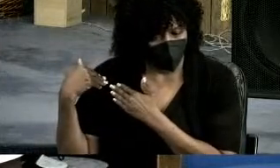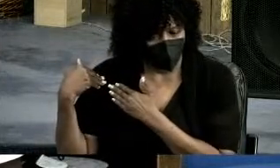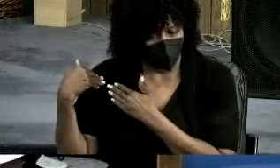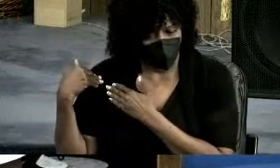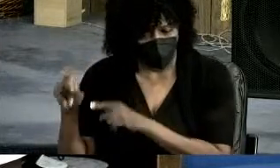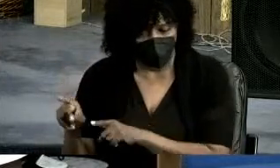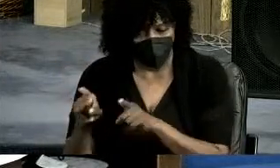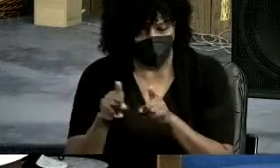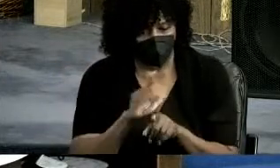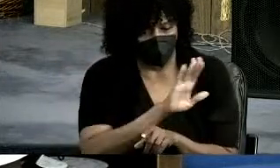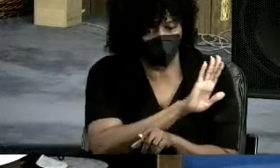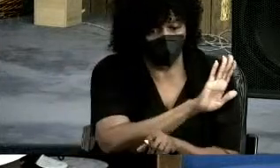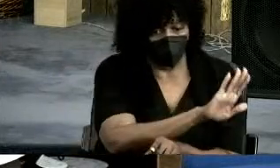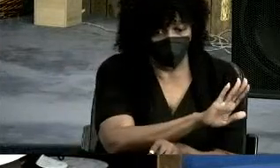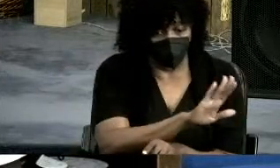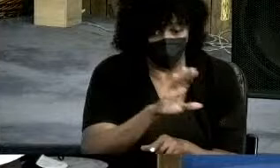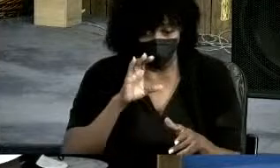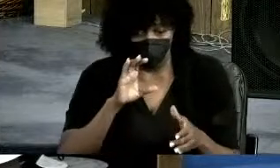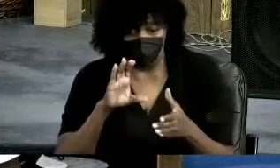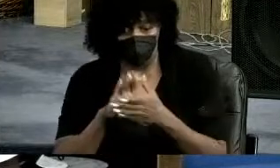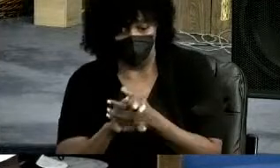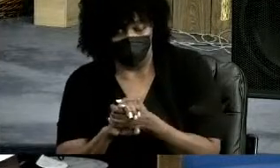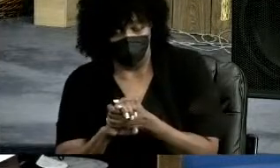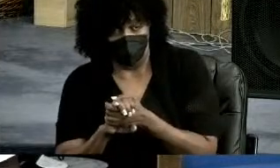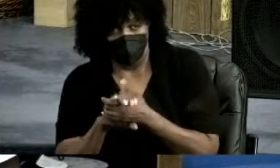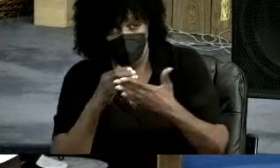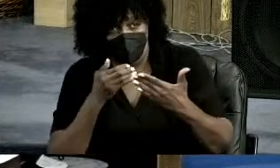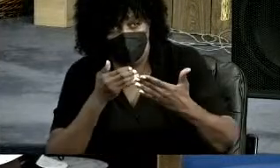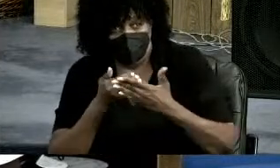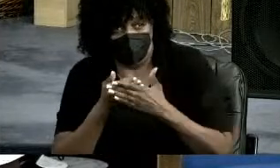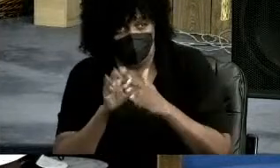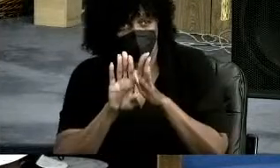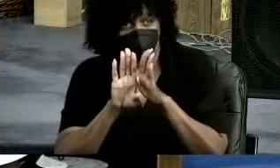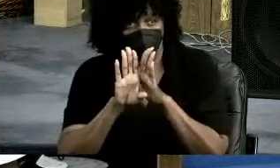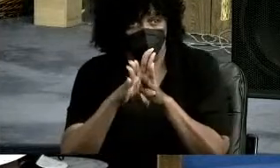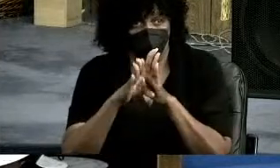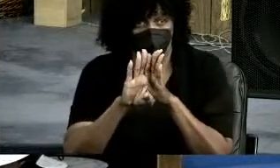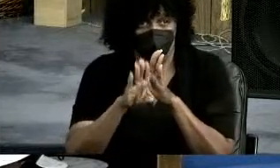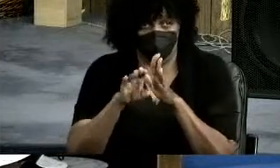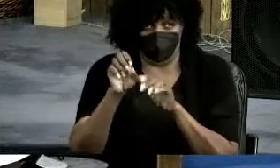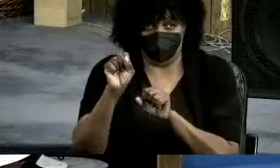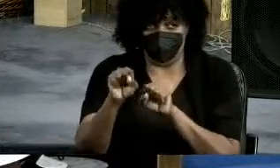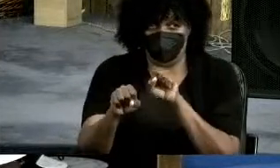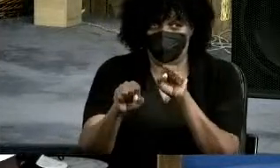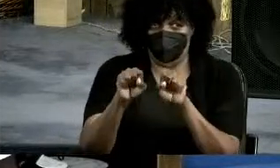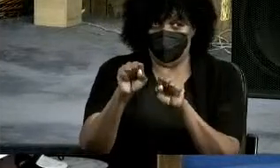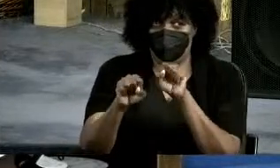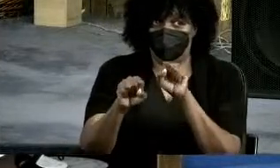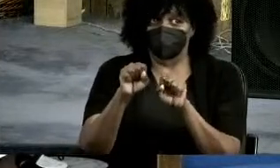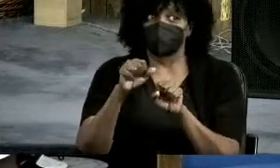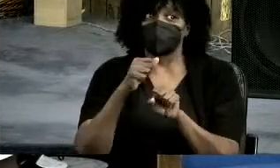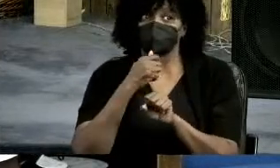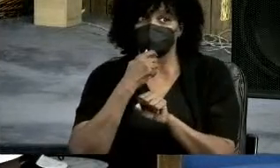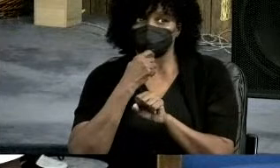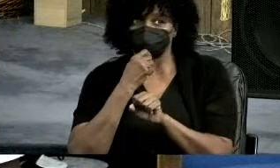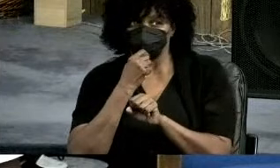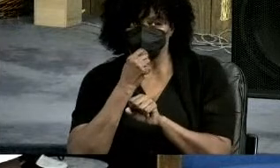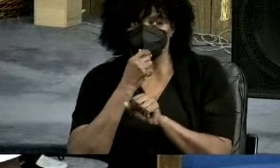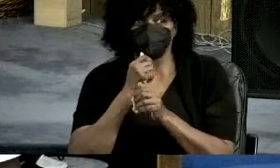to close the doors where I see the enemy has an opportunity to come in.